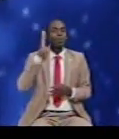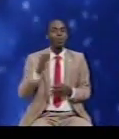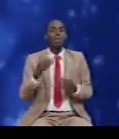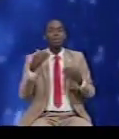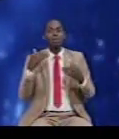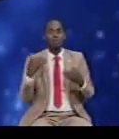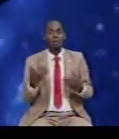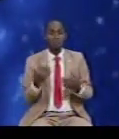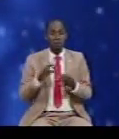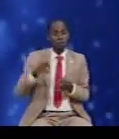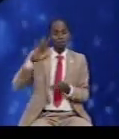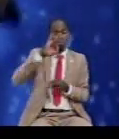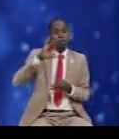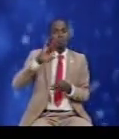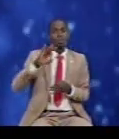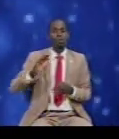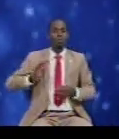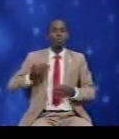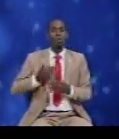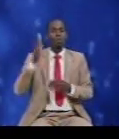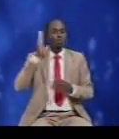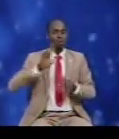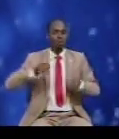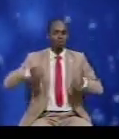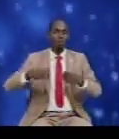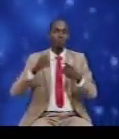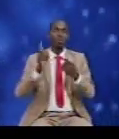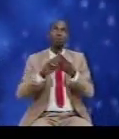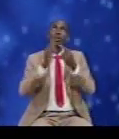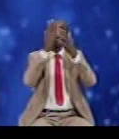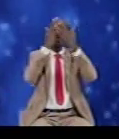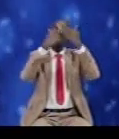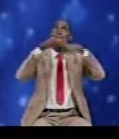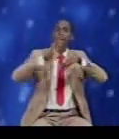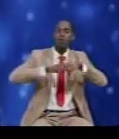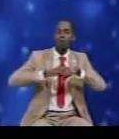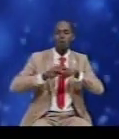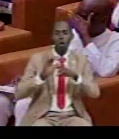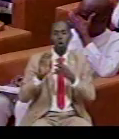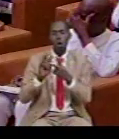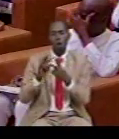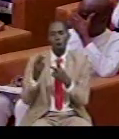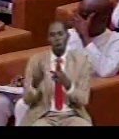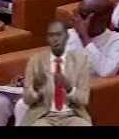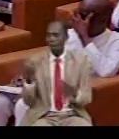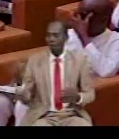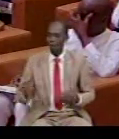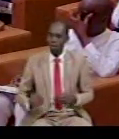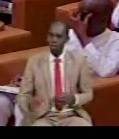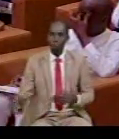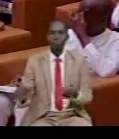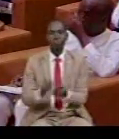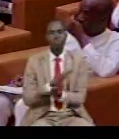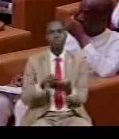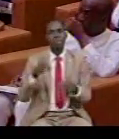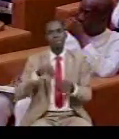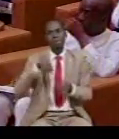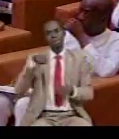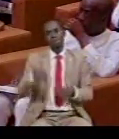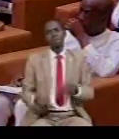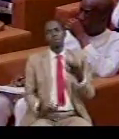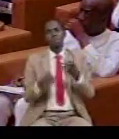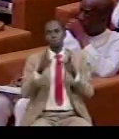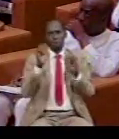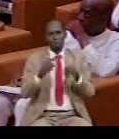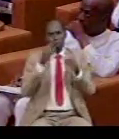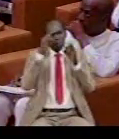everlasting life in heaven or everlasting contempt in hell. And we can make our choice. There are